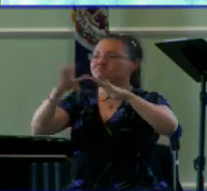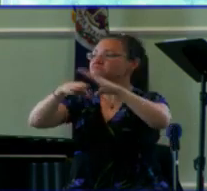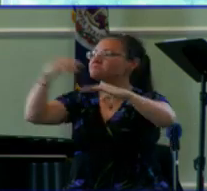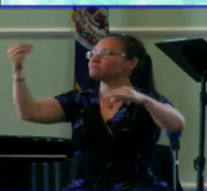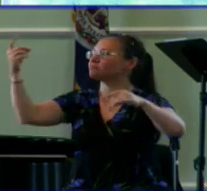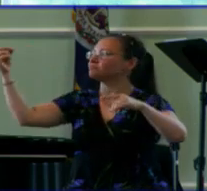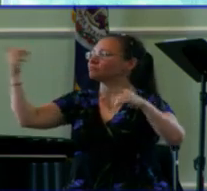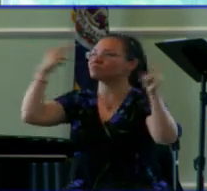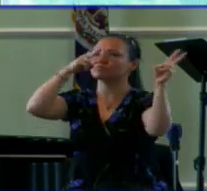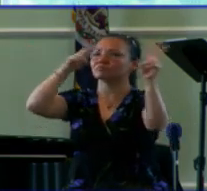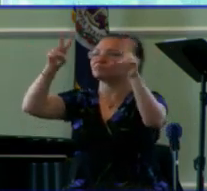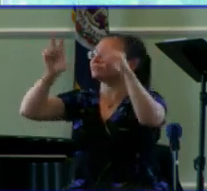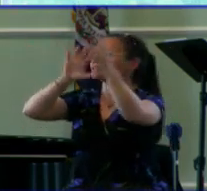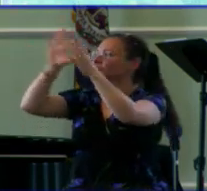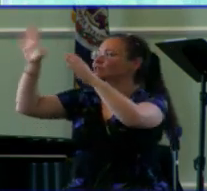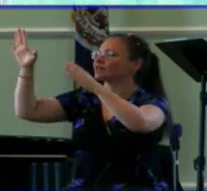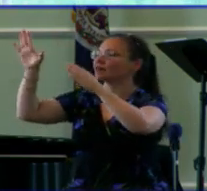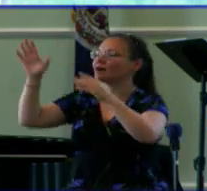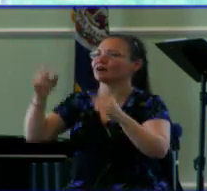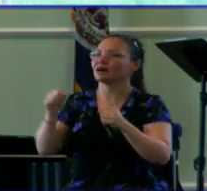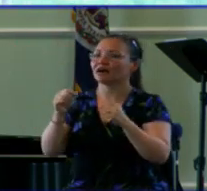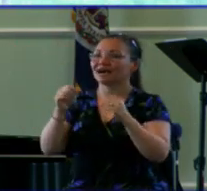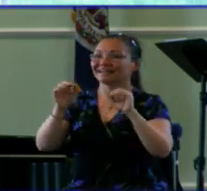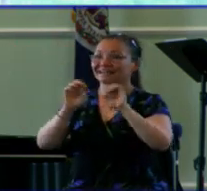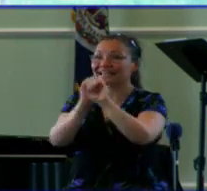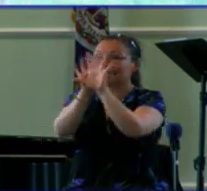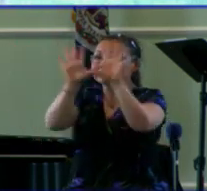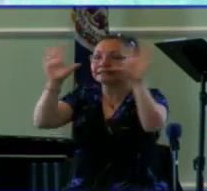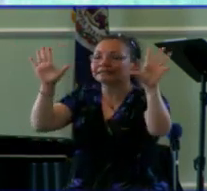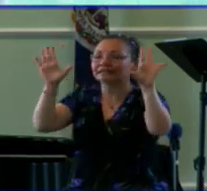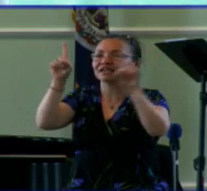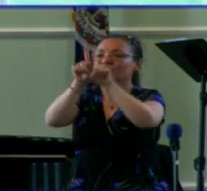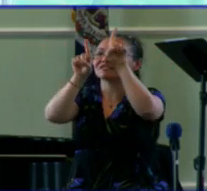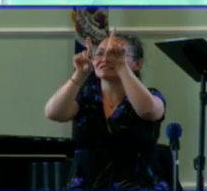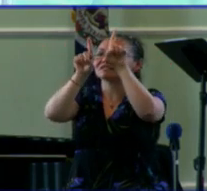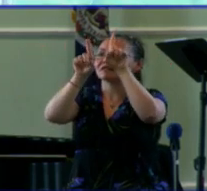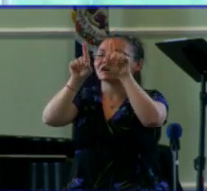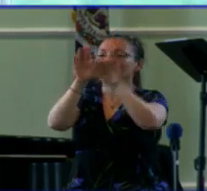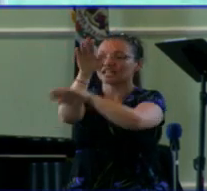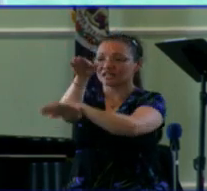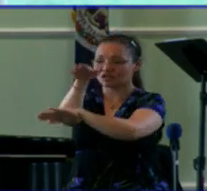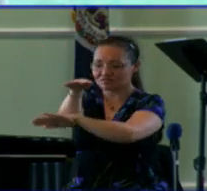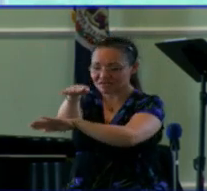sky on a clear night. Have you ever done that before?